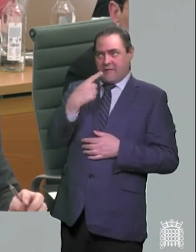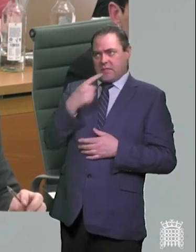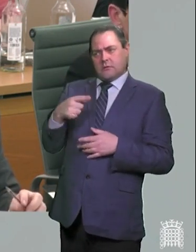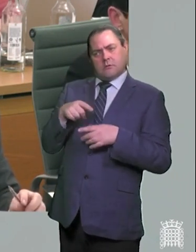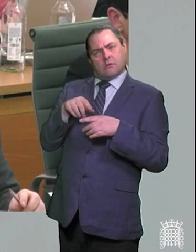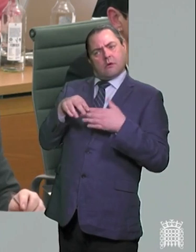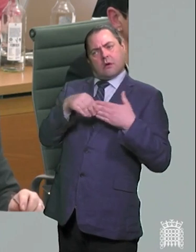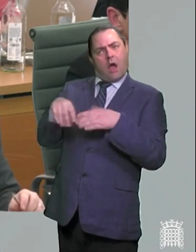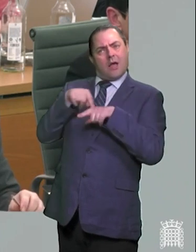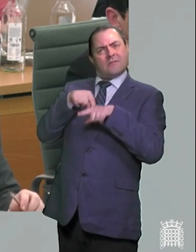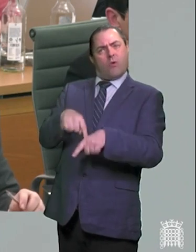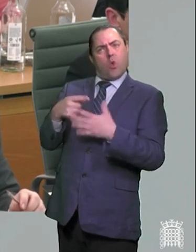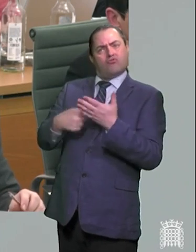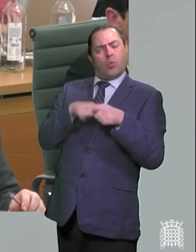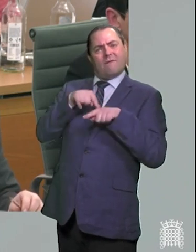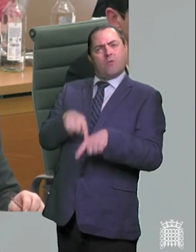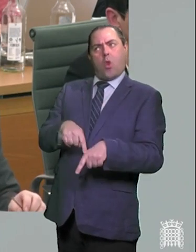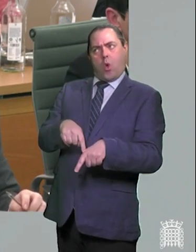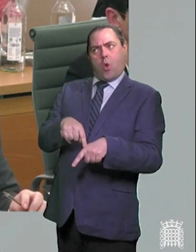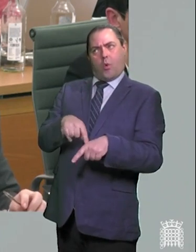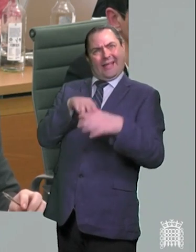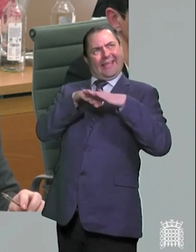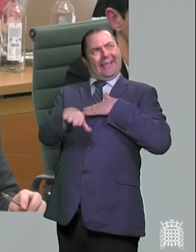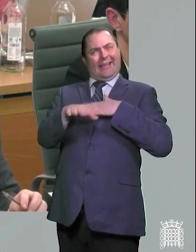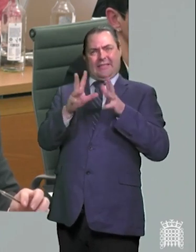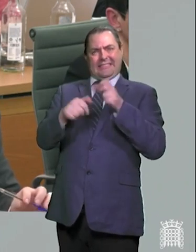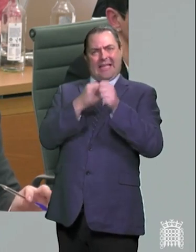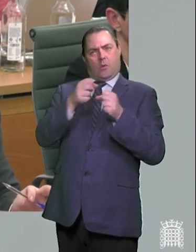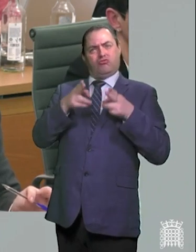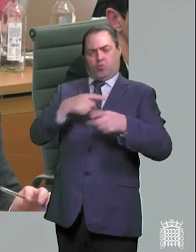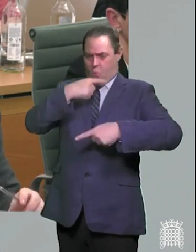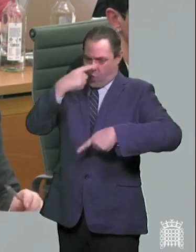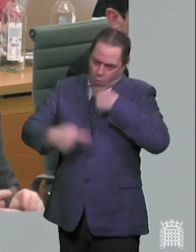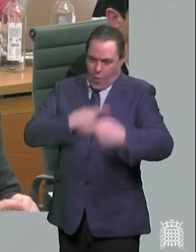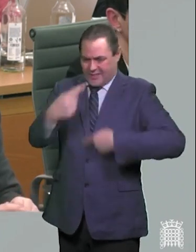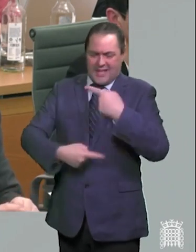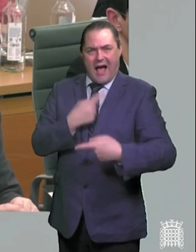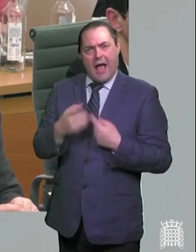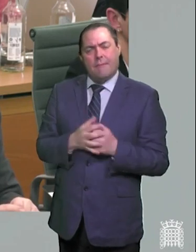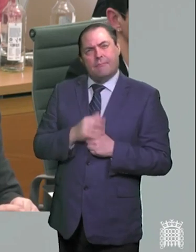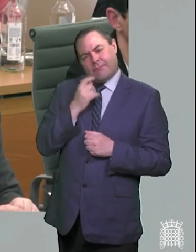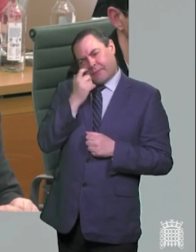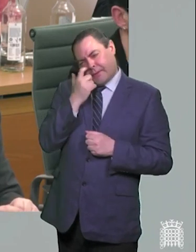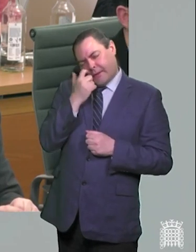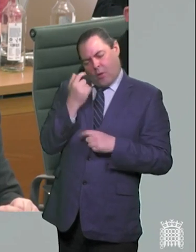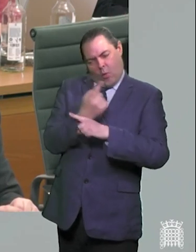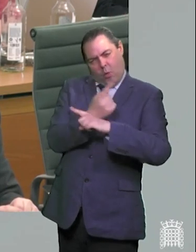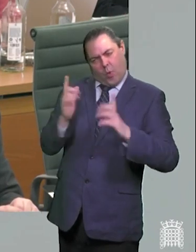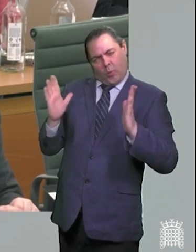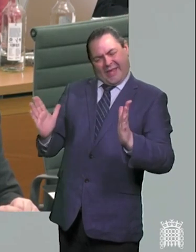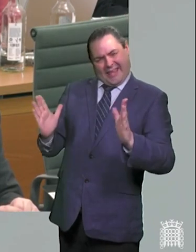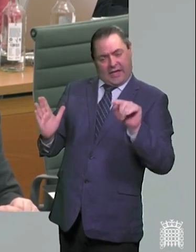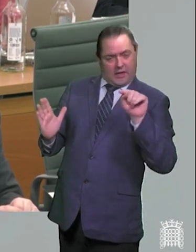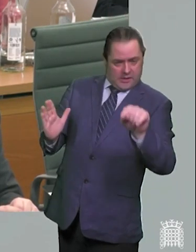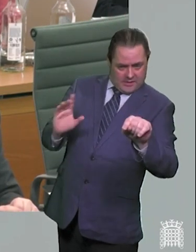guidance was followed and the rules were followed in Downing Street at all times. By the 8th of December, it had been a full week since